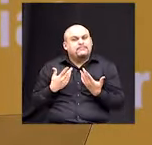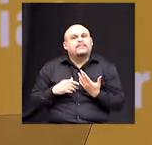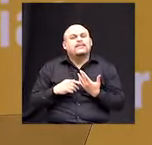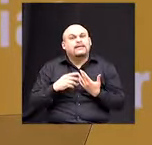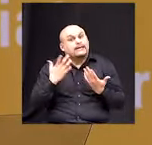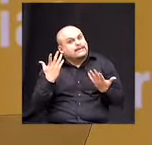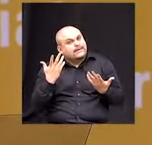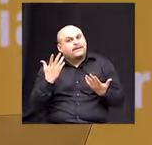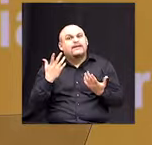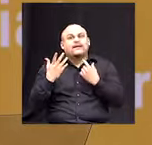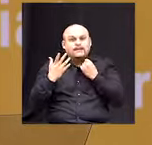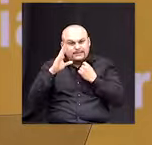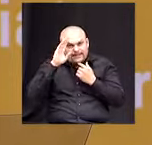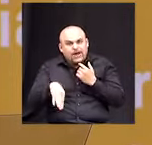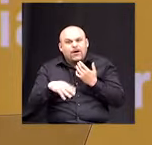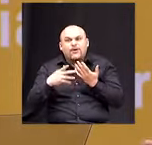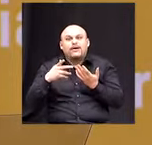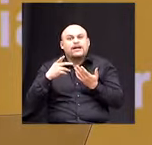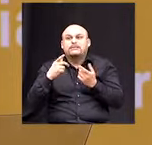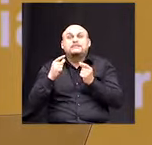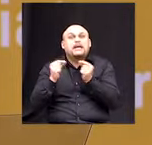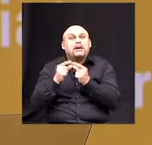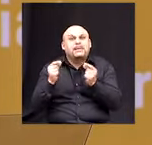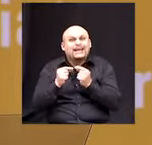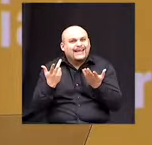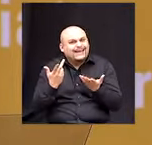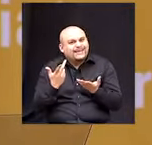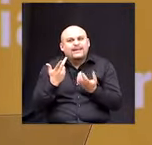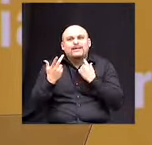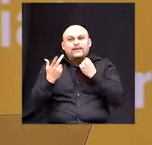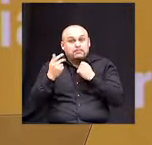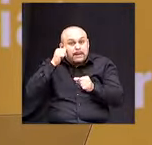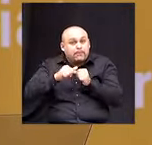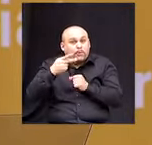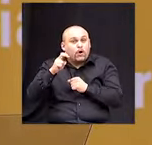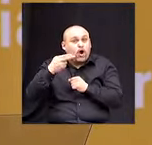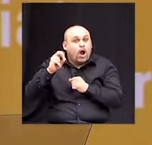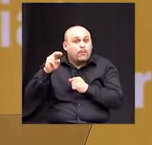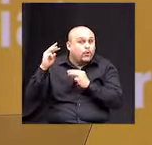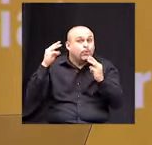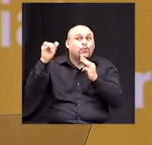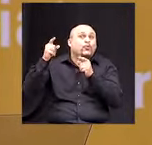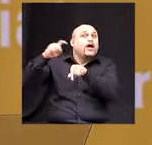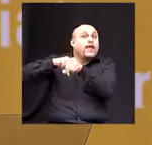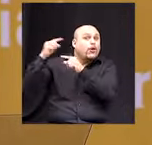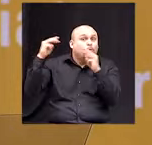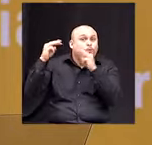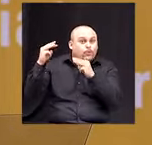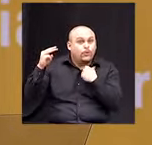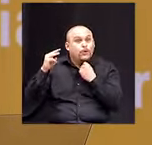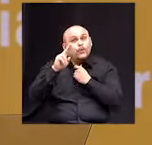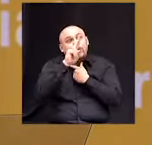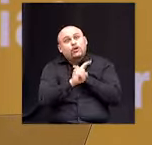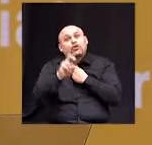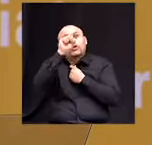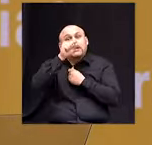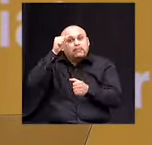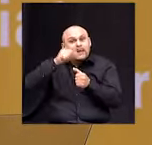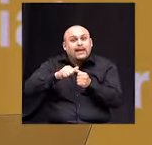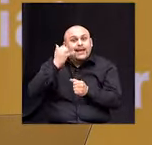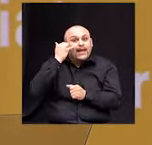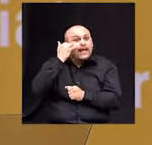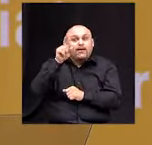You know, the bombing of the Japanese of Pearl Harbor, right? Had the United States jump into